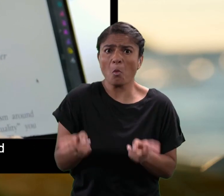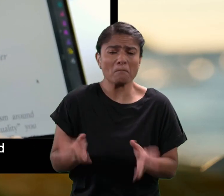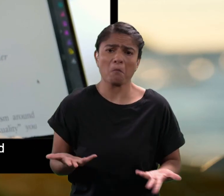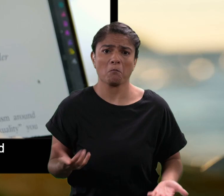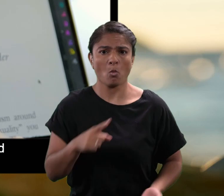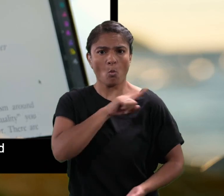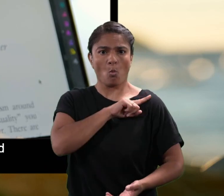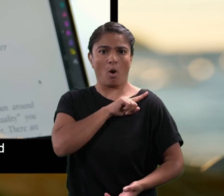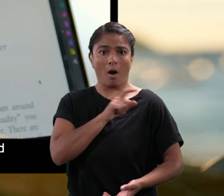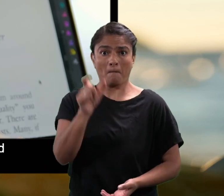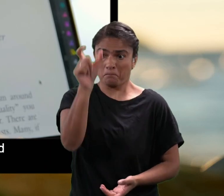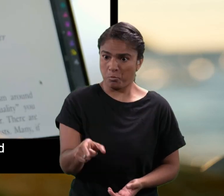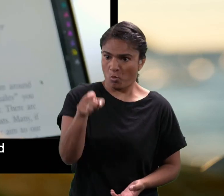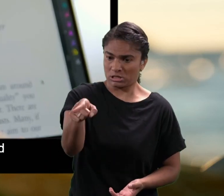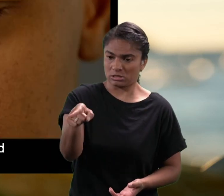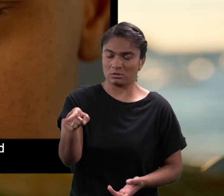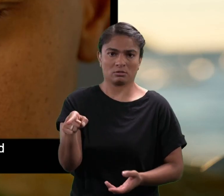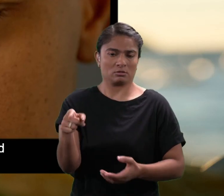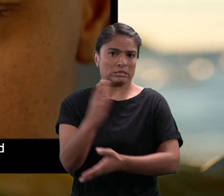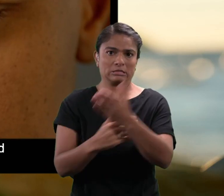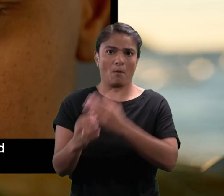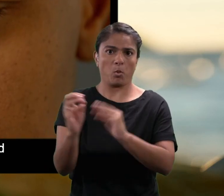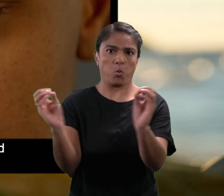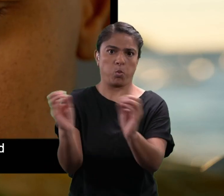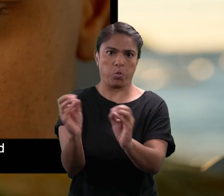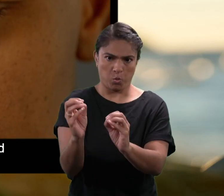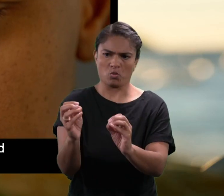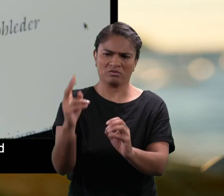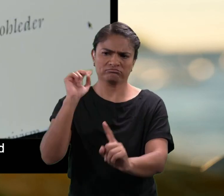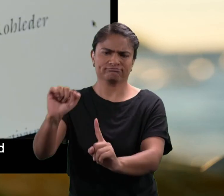simply because from an able-bodied or normative